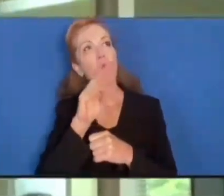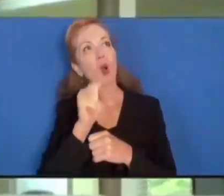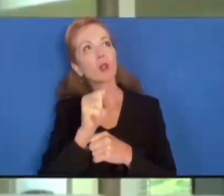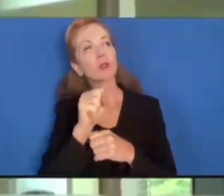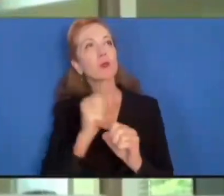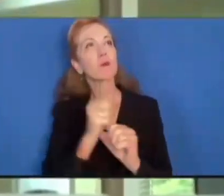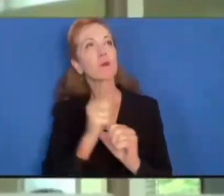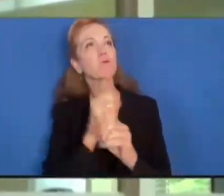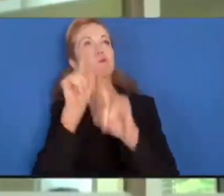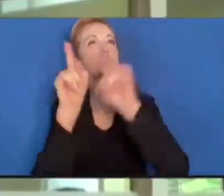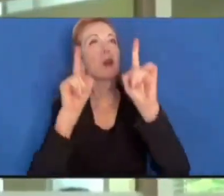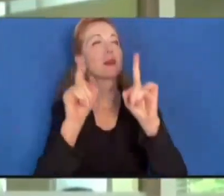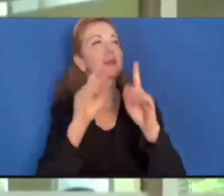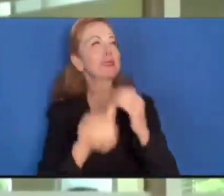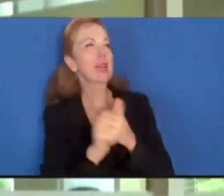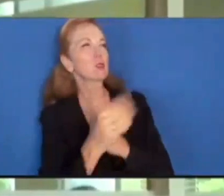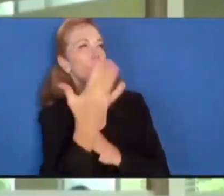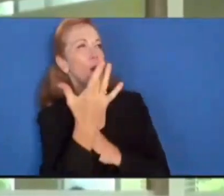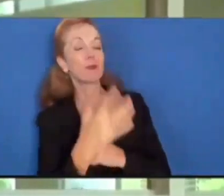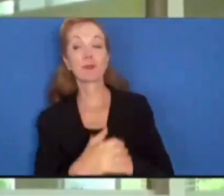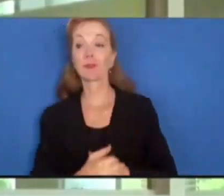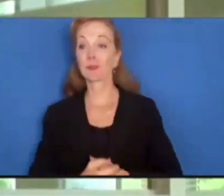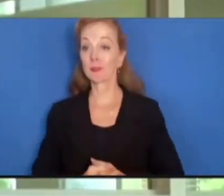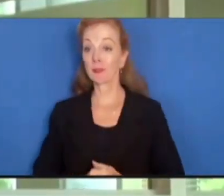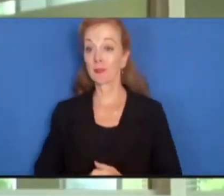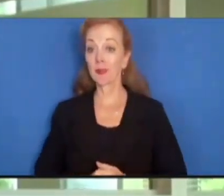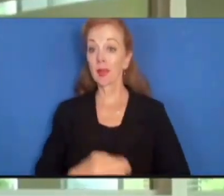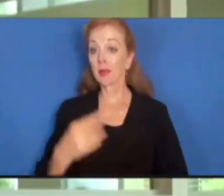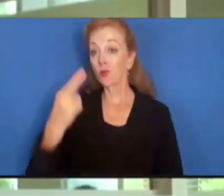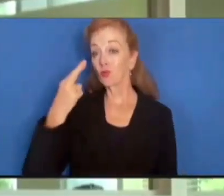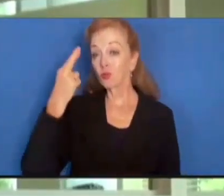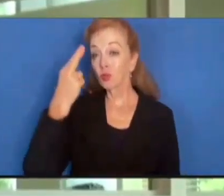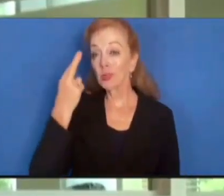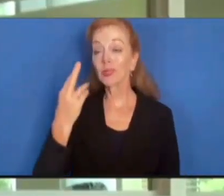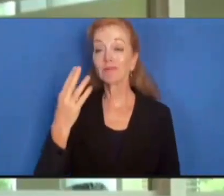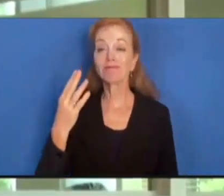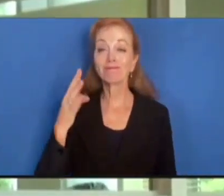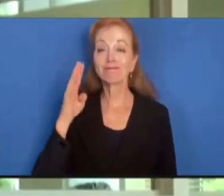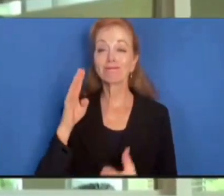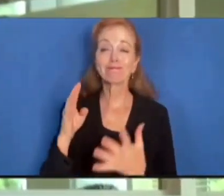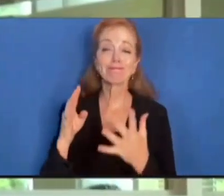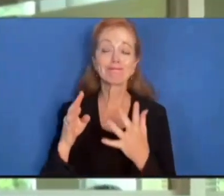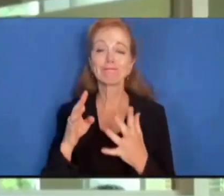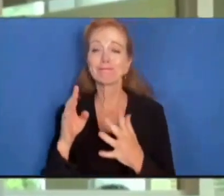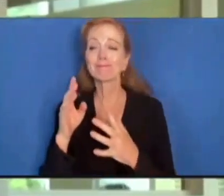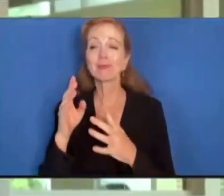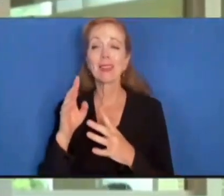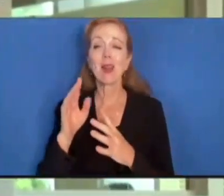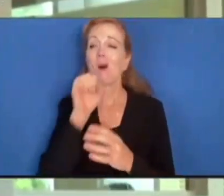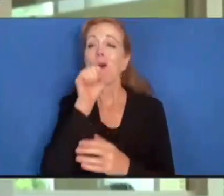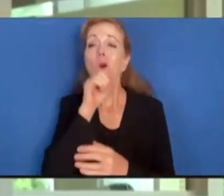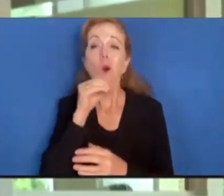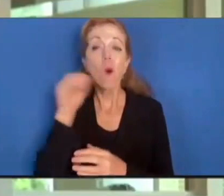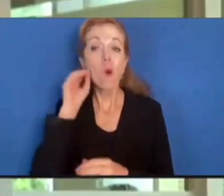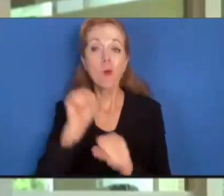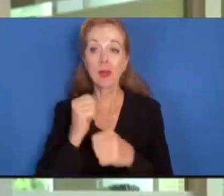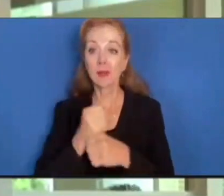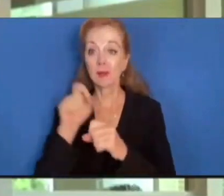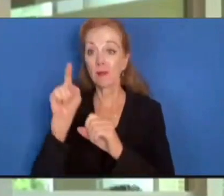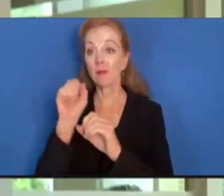So the reason why that improvised and homemade fireworks have such a danger to them is because there's